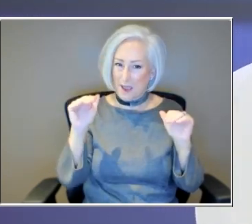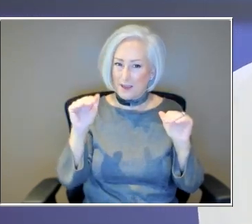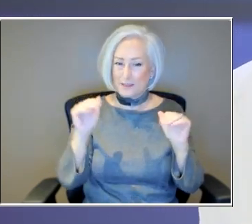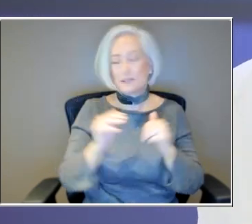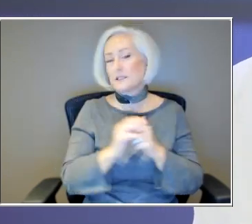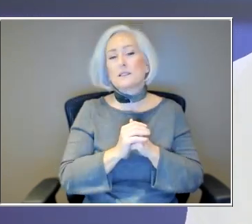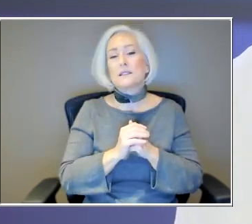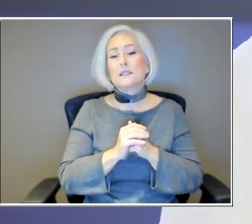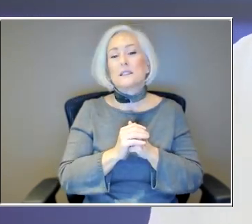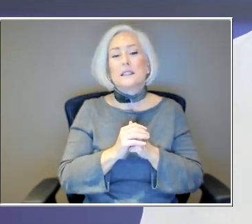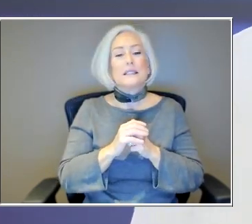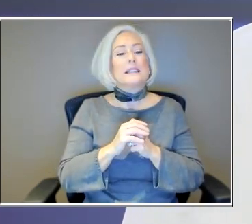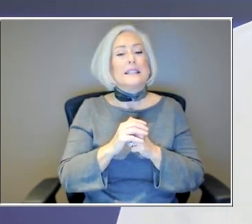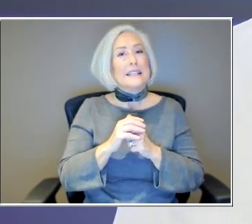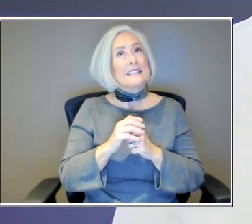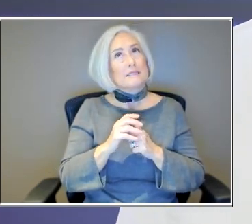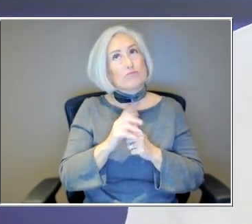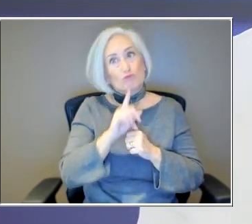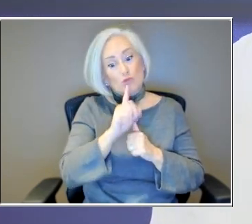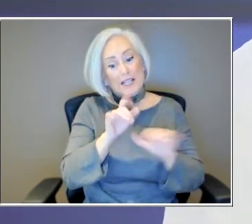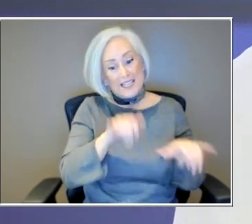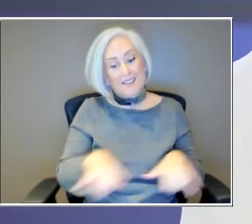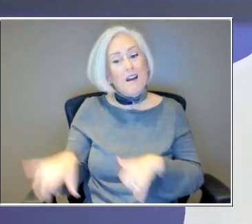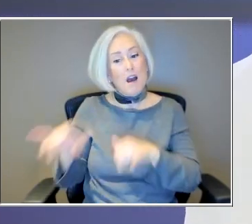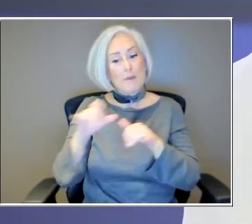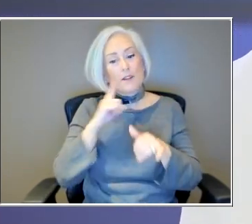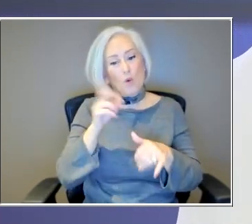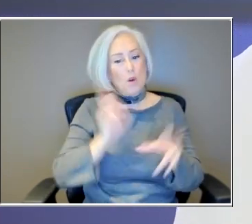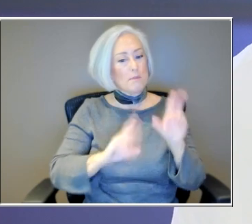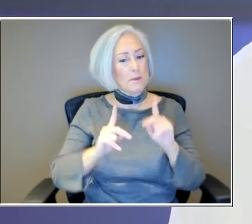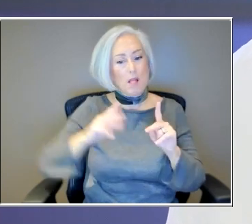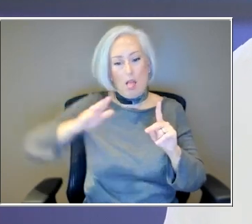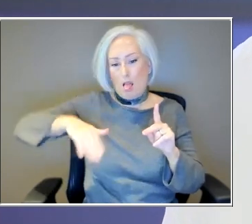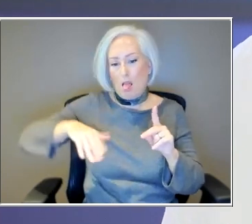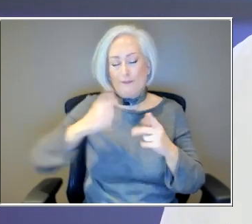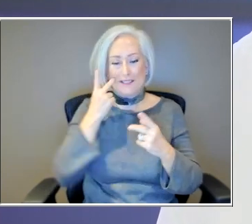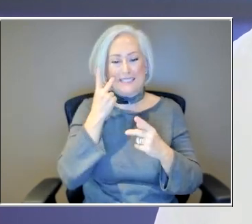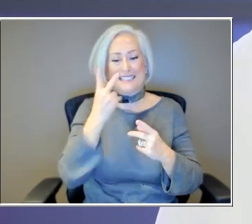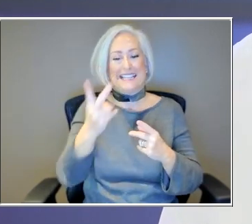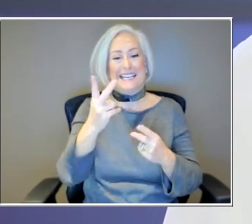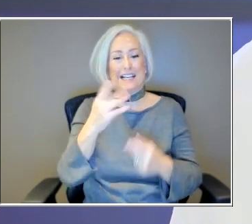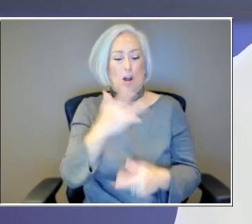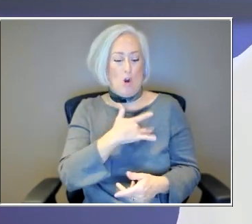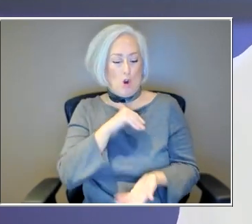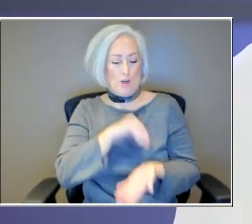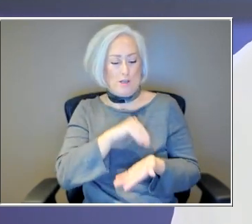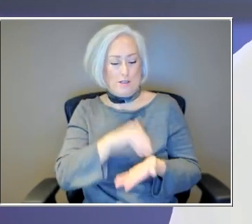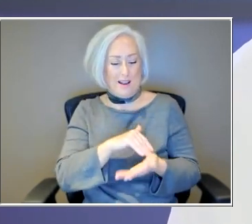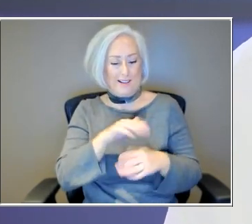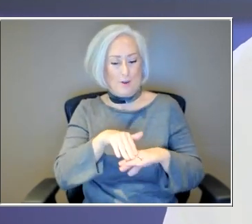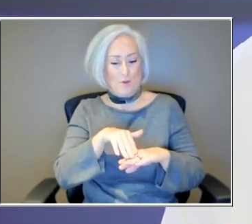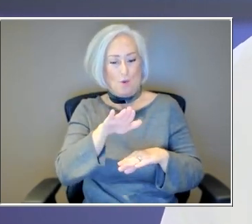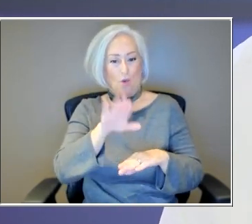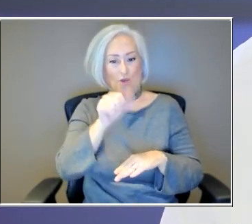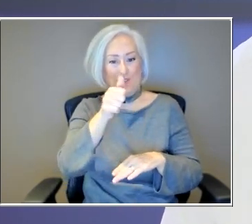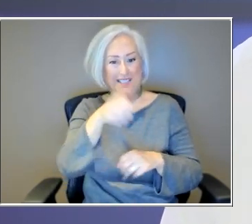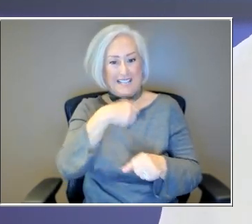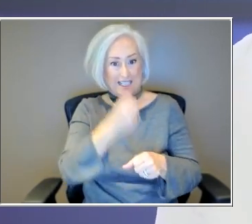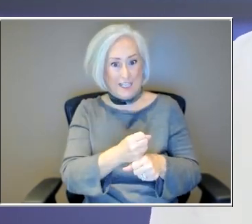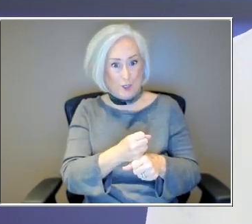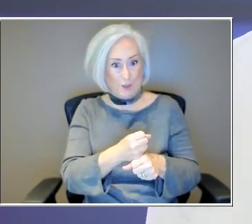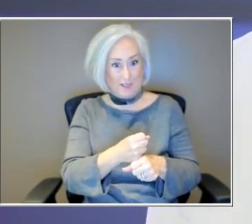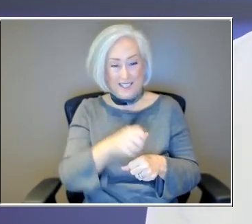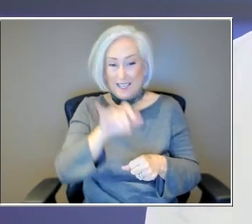been seen in a decade or more. And when that happens, bad stuff can happen. Right.